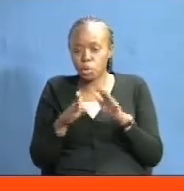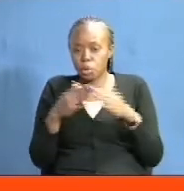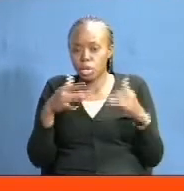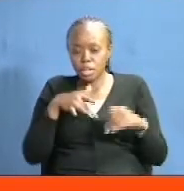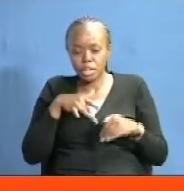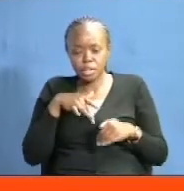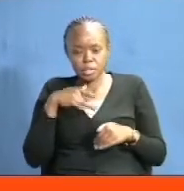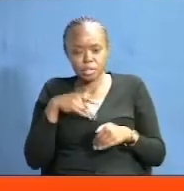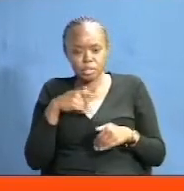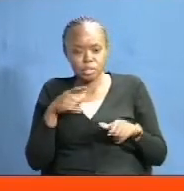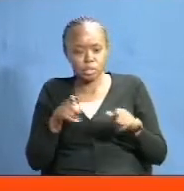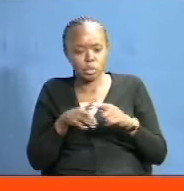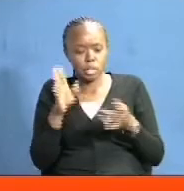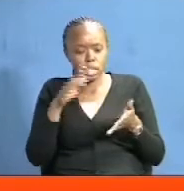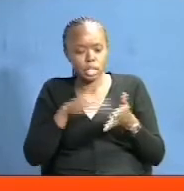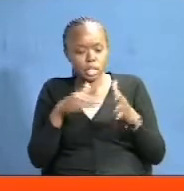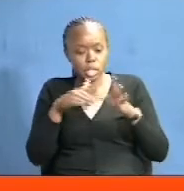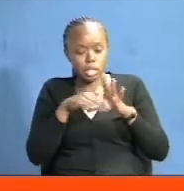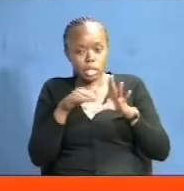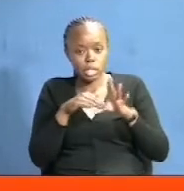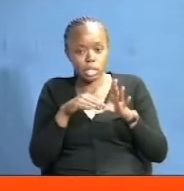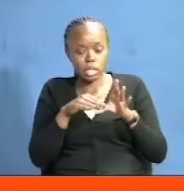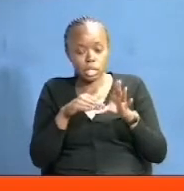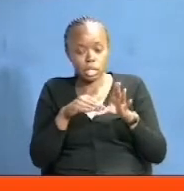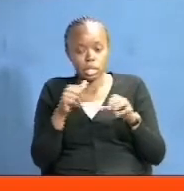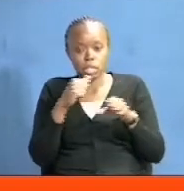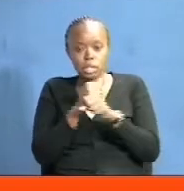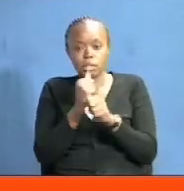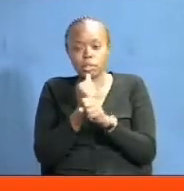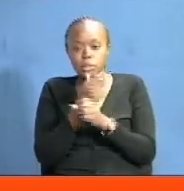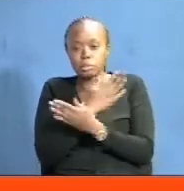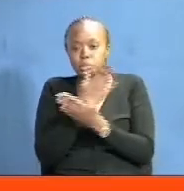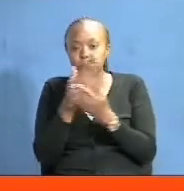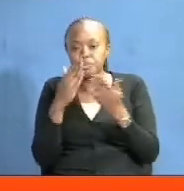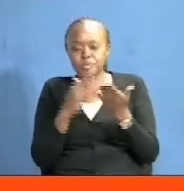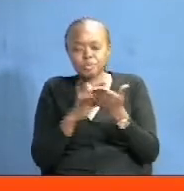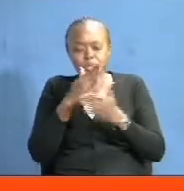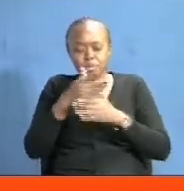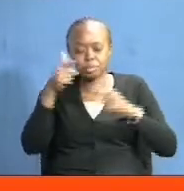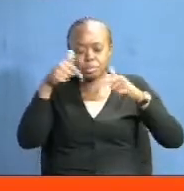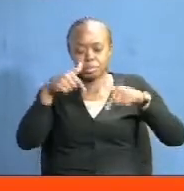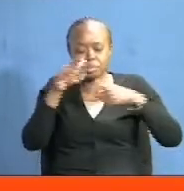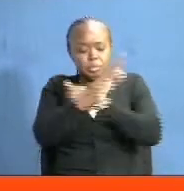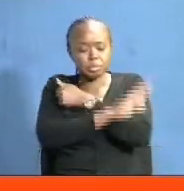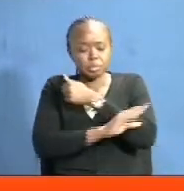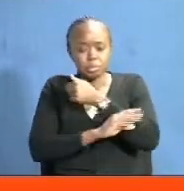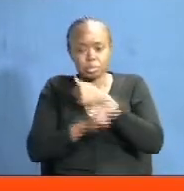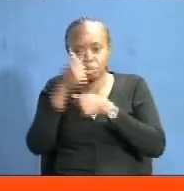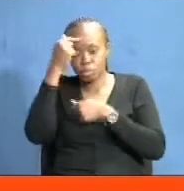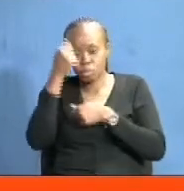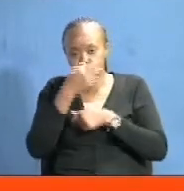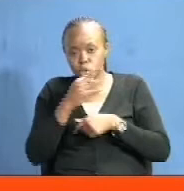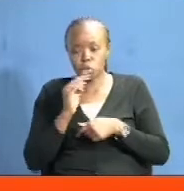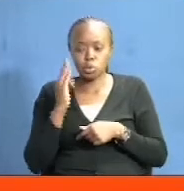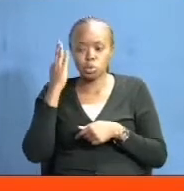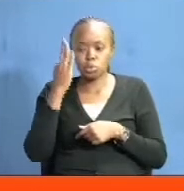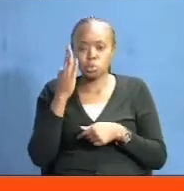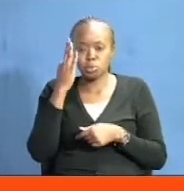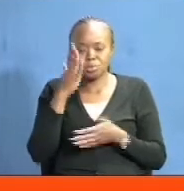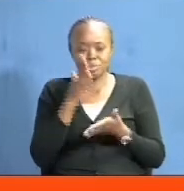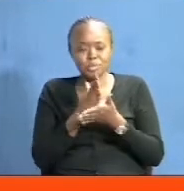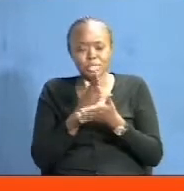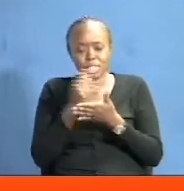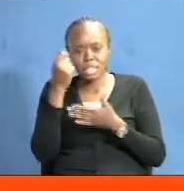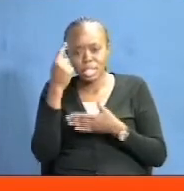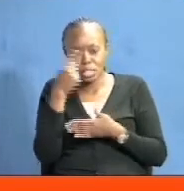that they should be coming out to shape, to make things right for this country and, for the future of the country? Are they really even aware